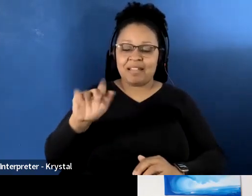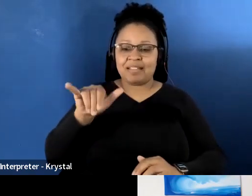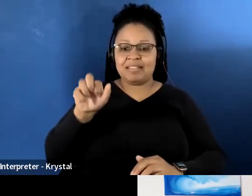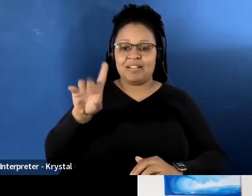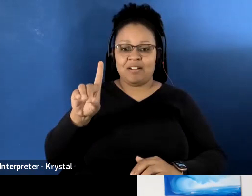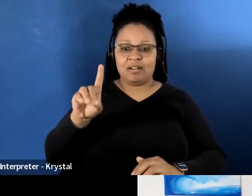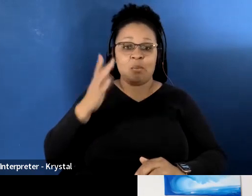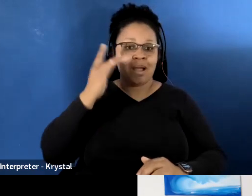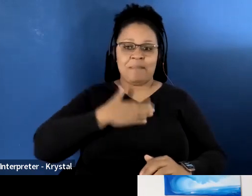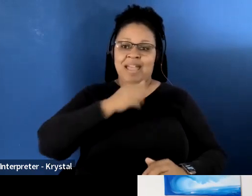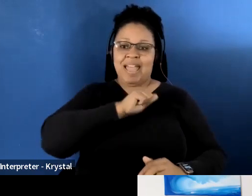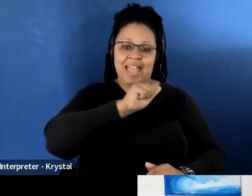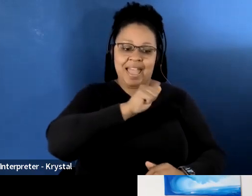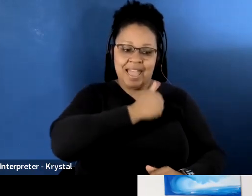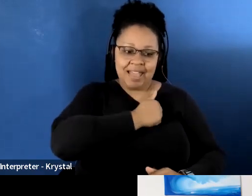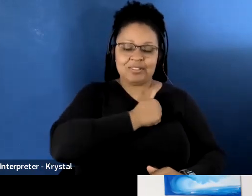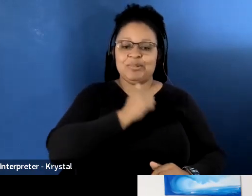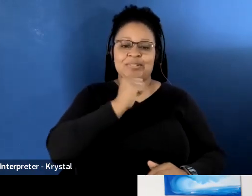my shortcoming.